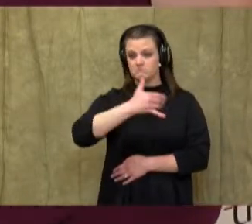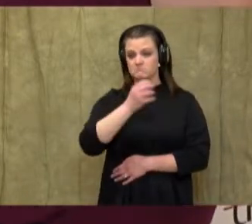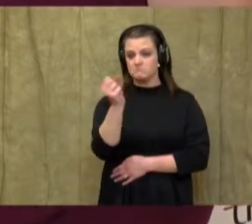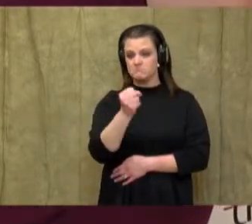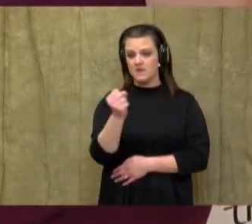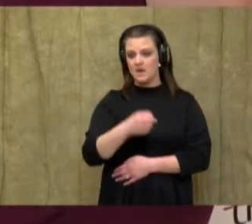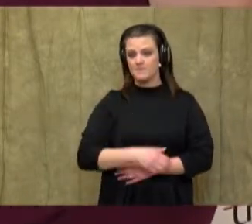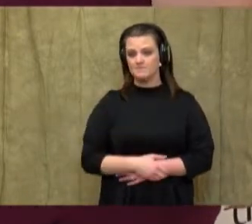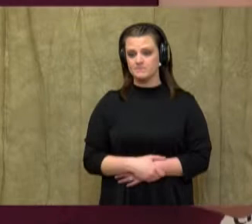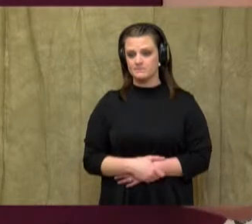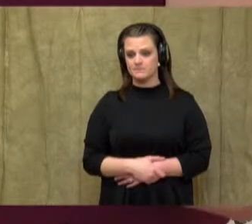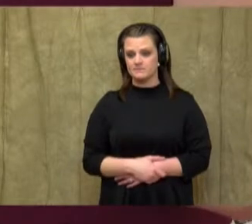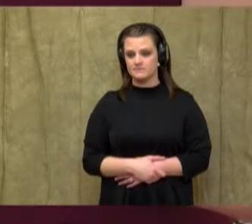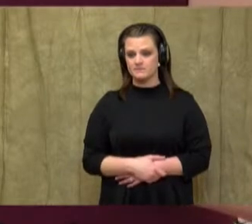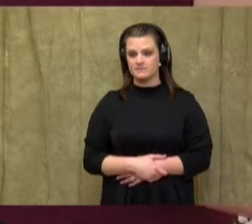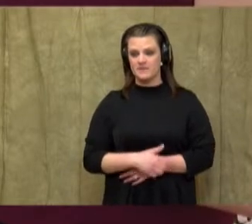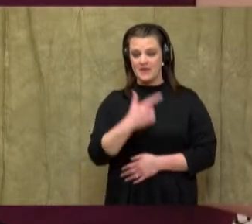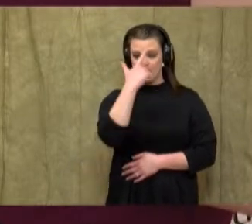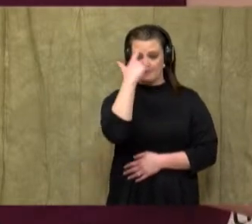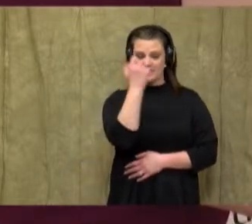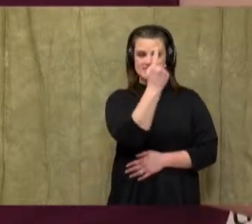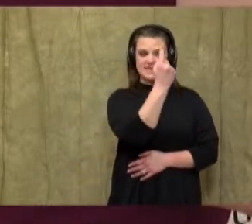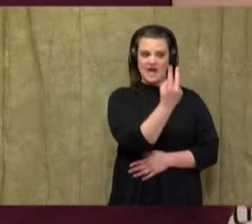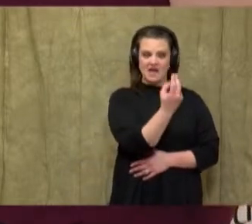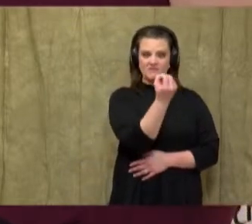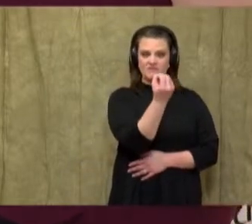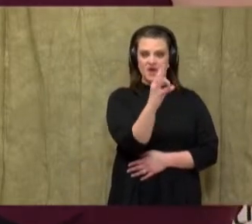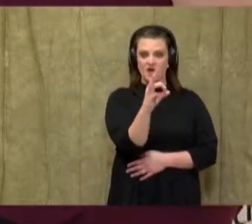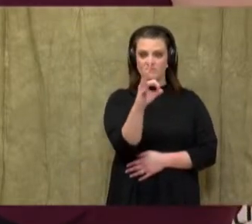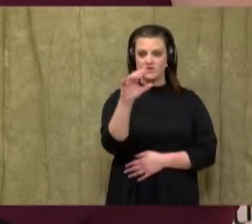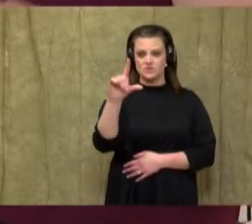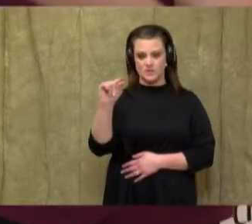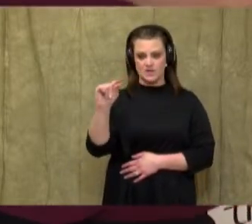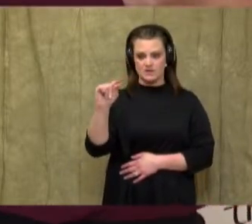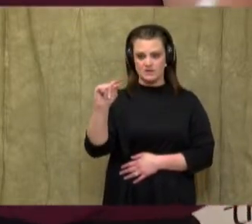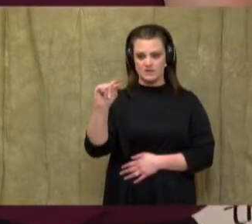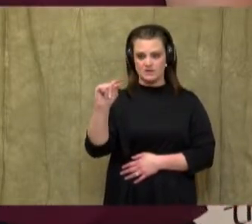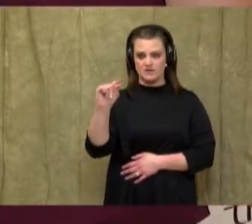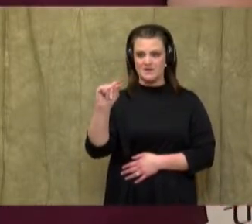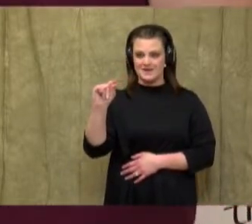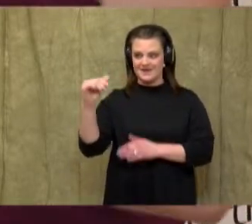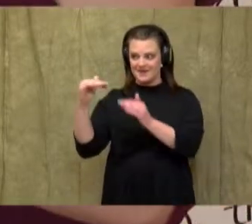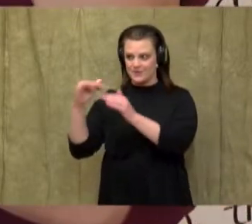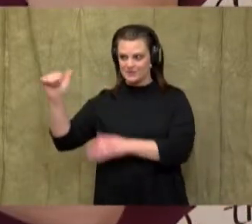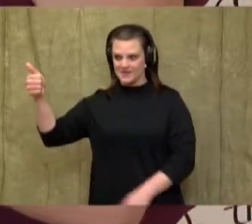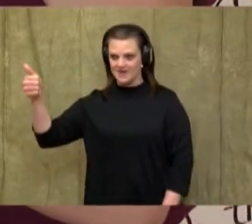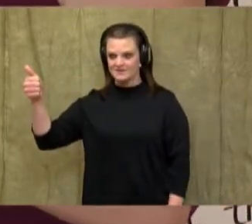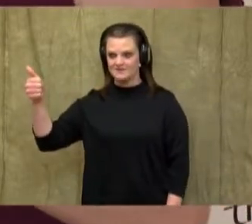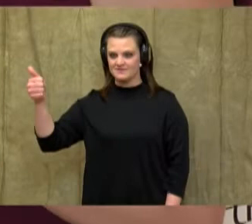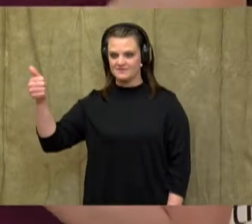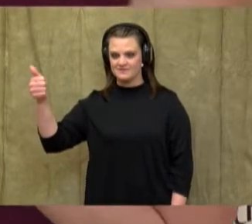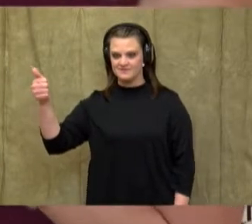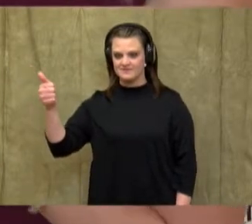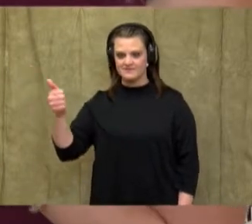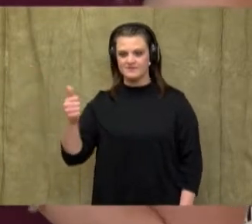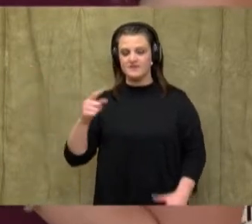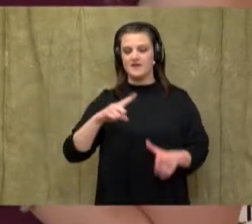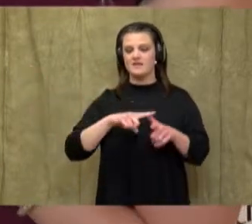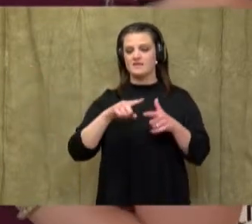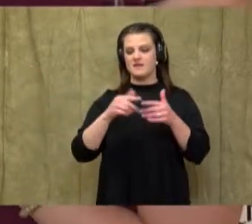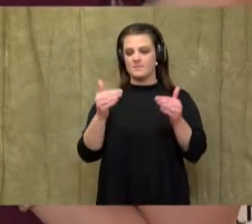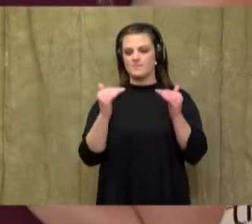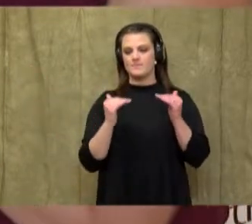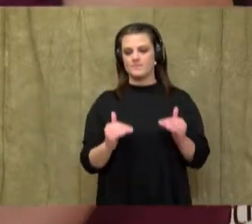Yeah, it is, isn't it? Because half of 20 is 10, right? And